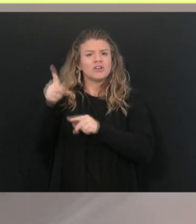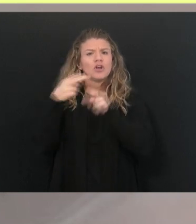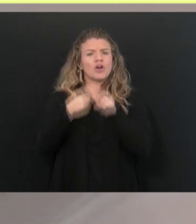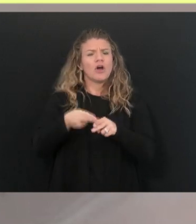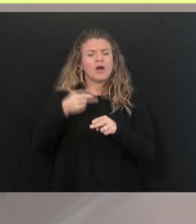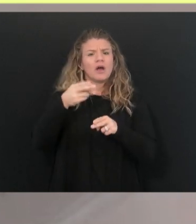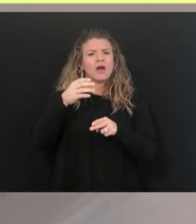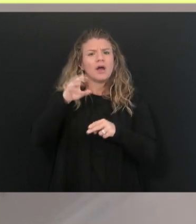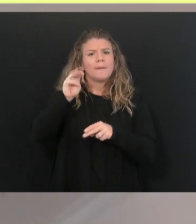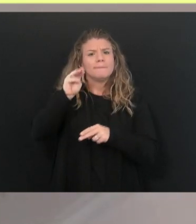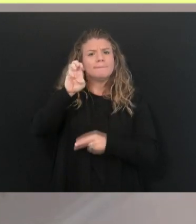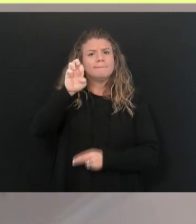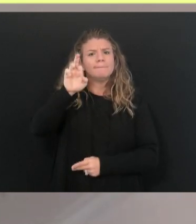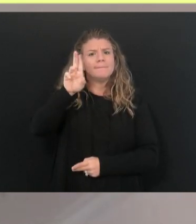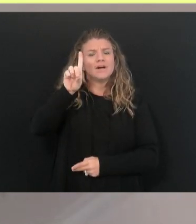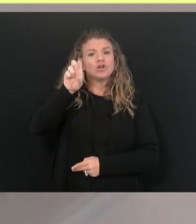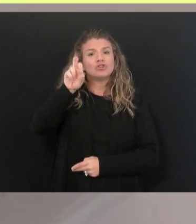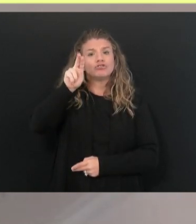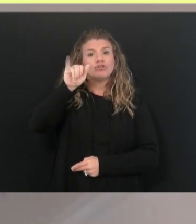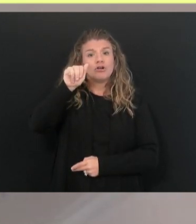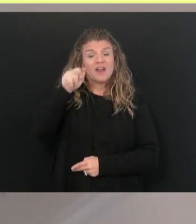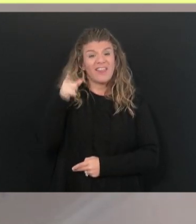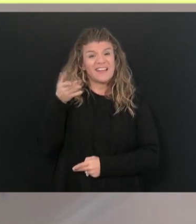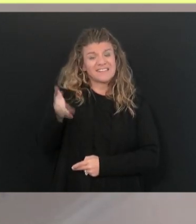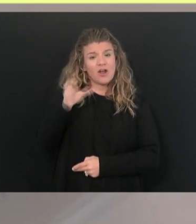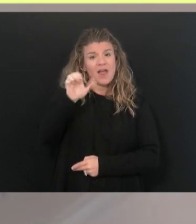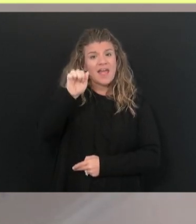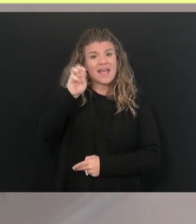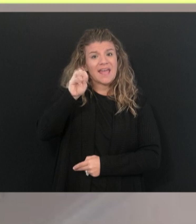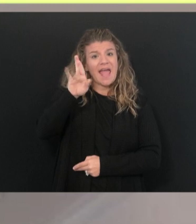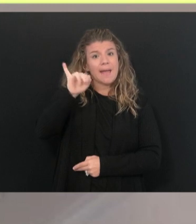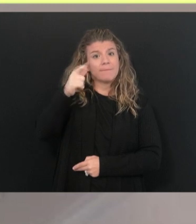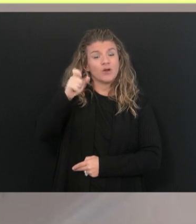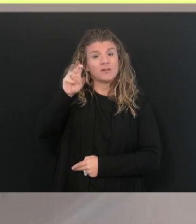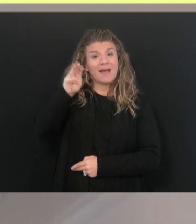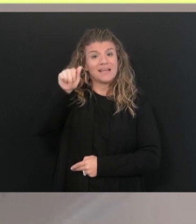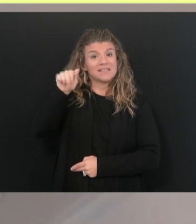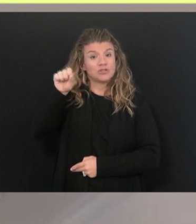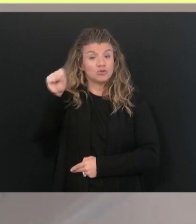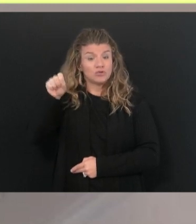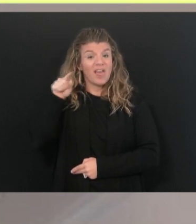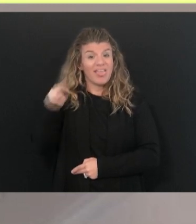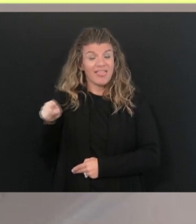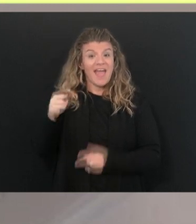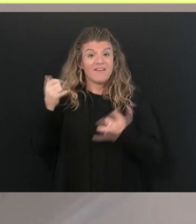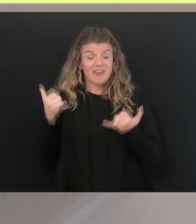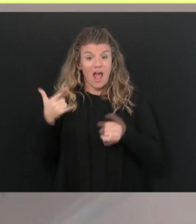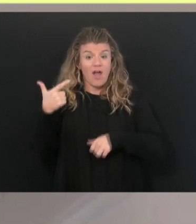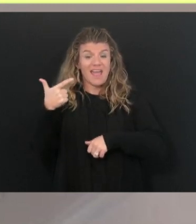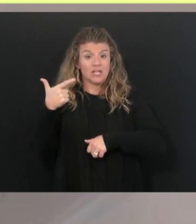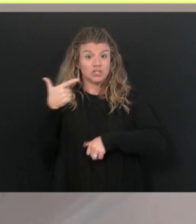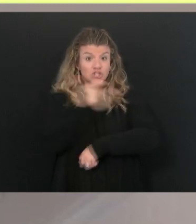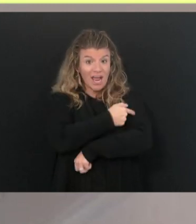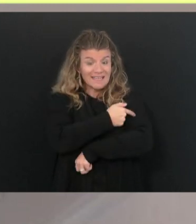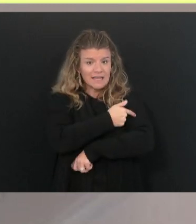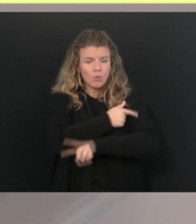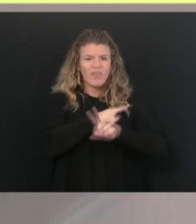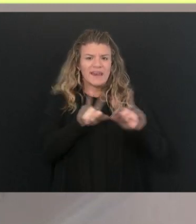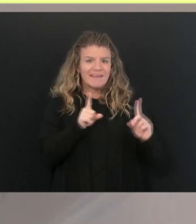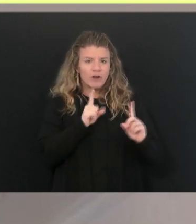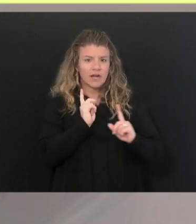or called Moderna, which is in Cambridge, Massachusetts. And they've injected people with a different kind of